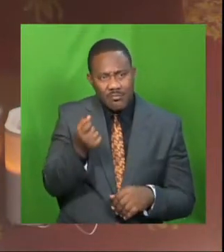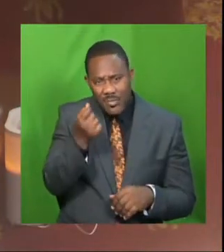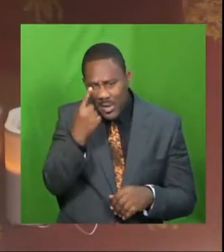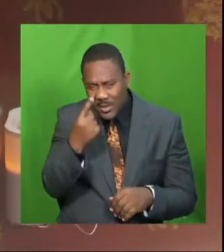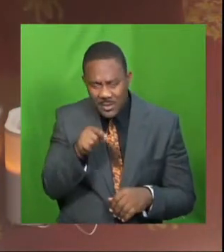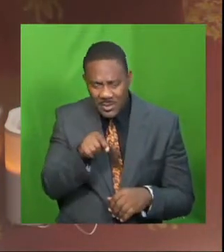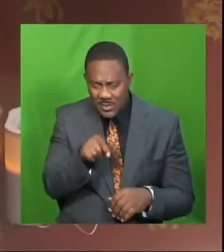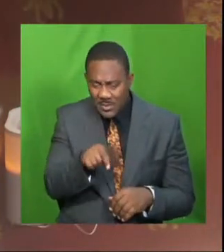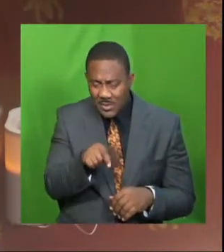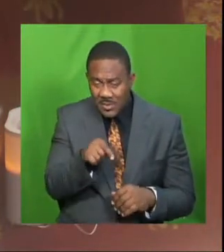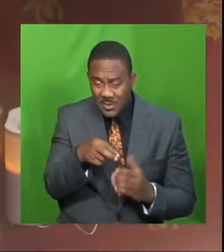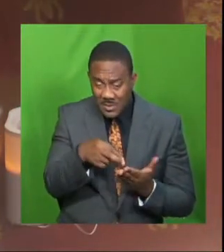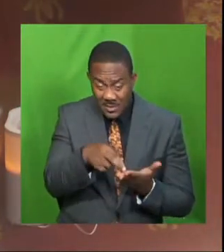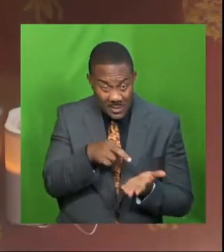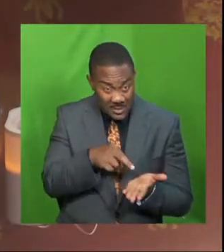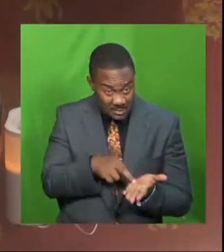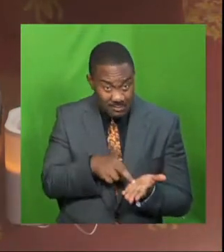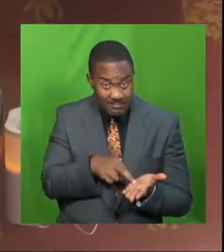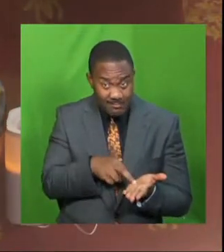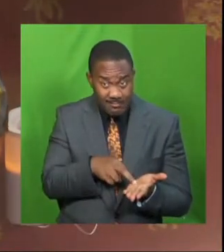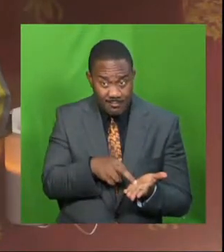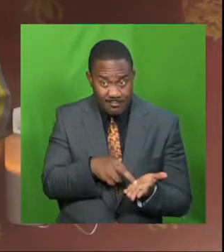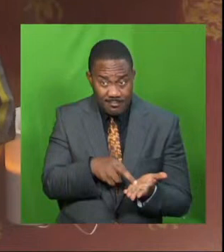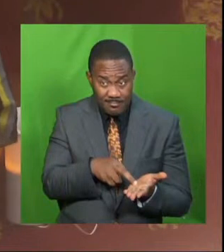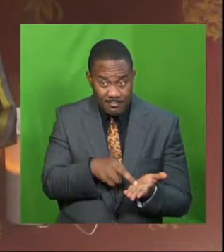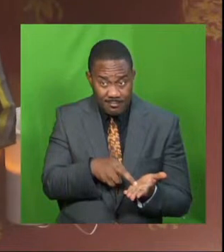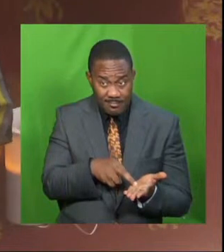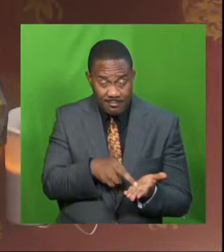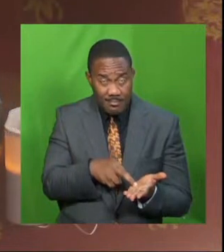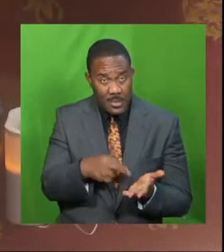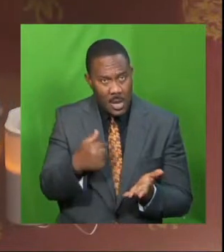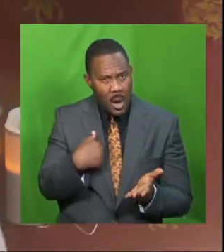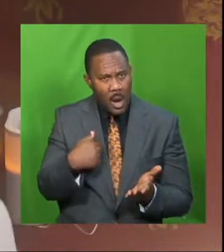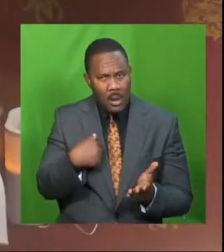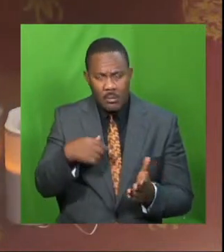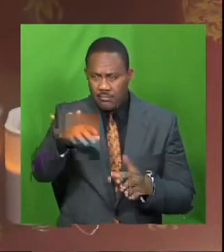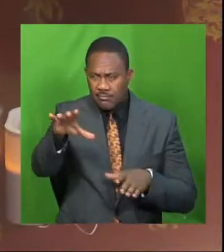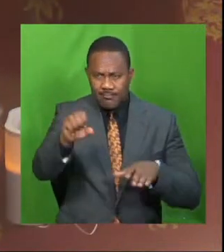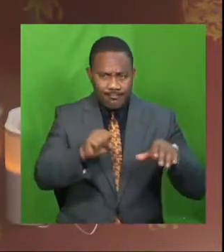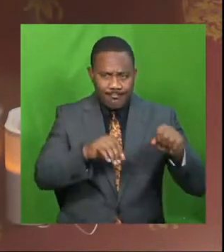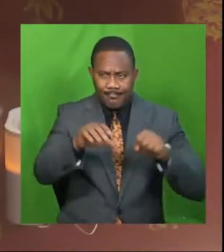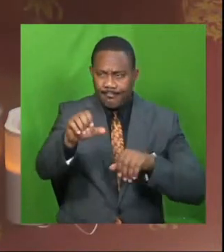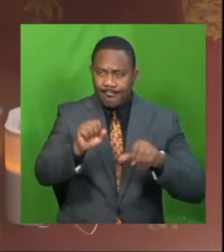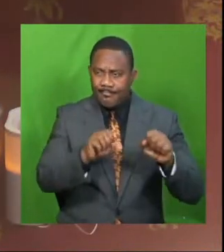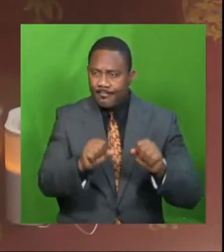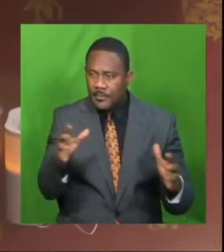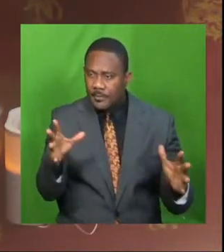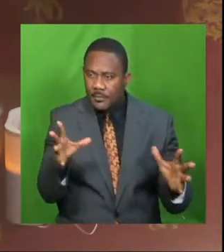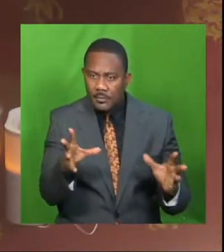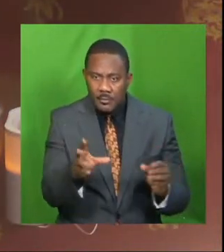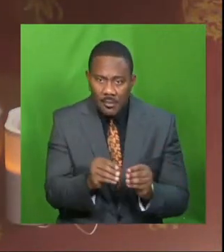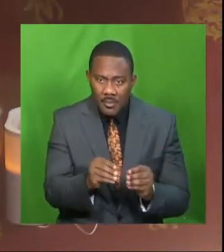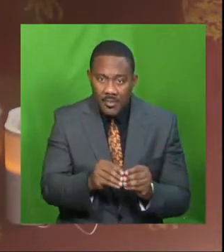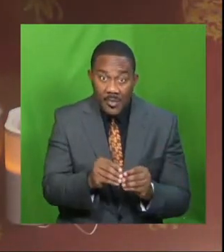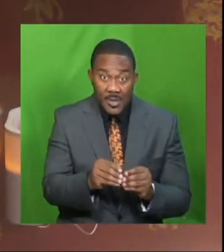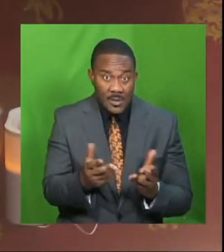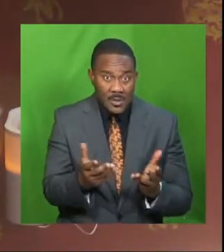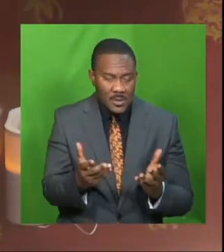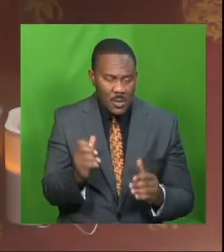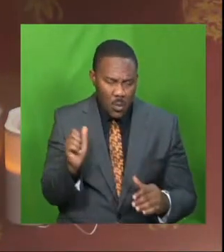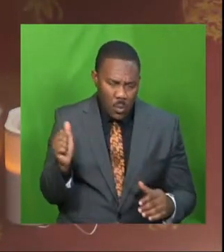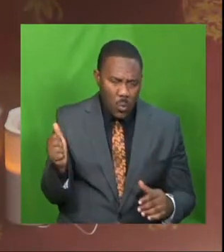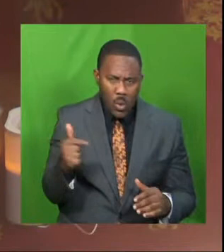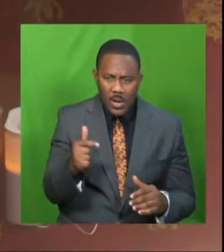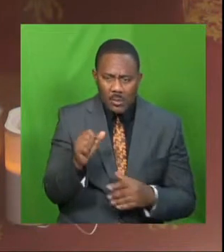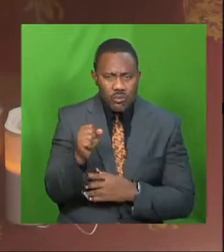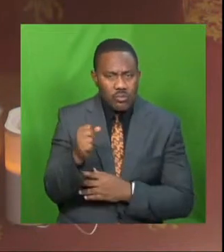of what this report is, I called a meeting of the key stakeholders in the sector at the Ministry